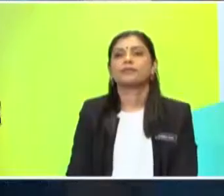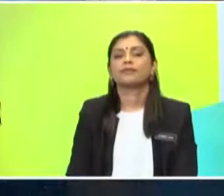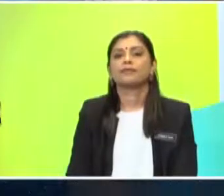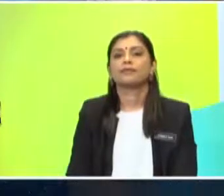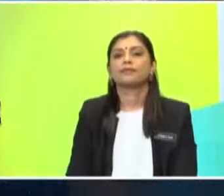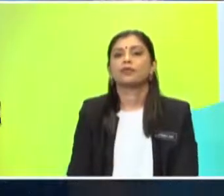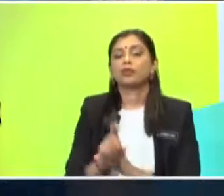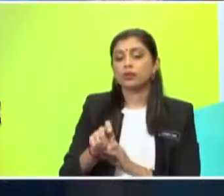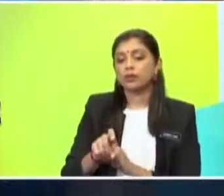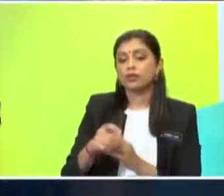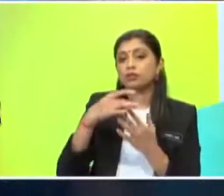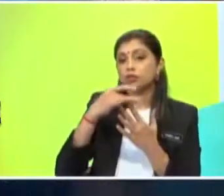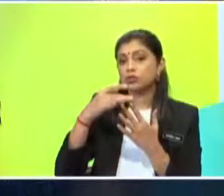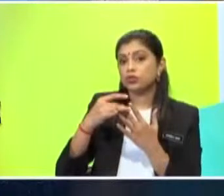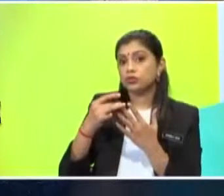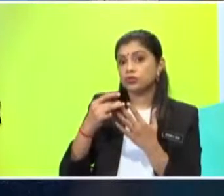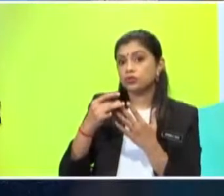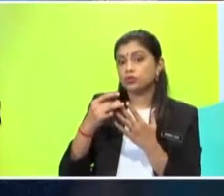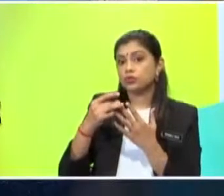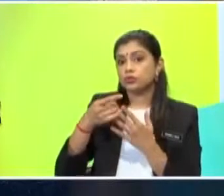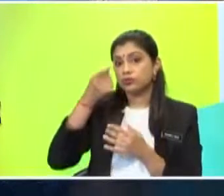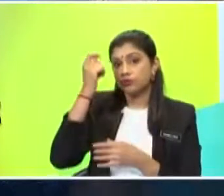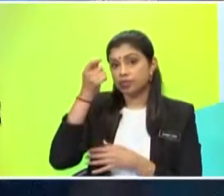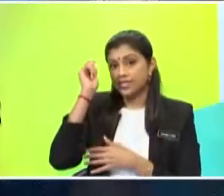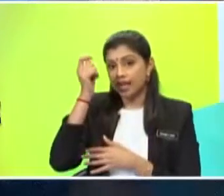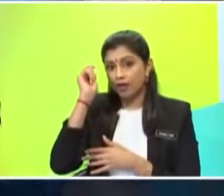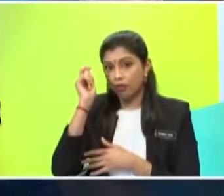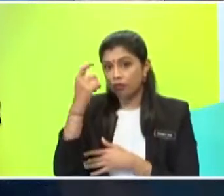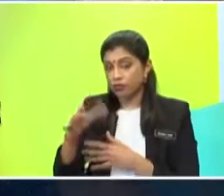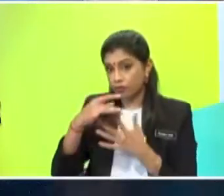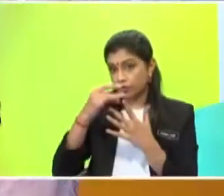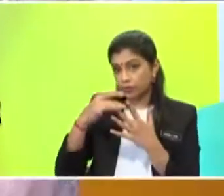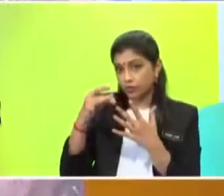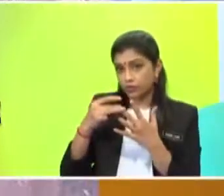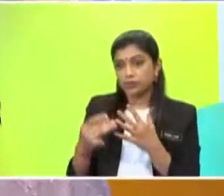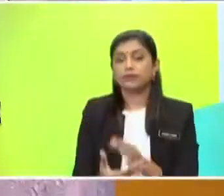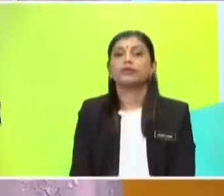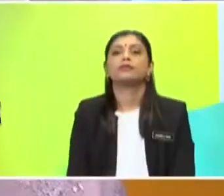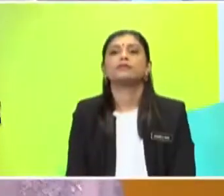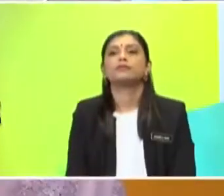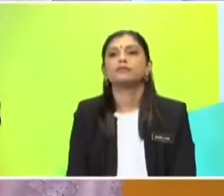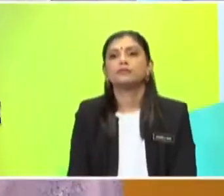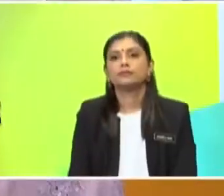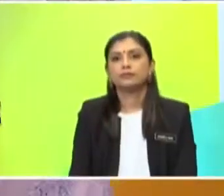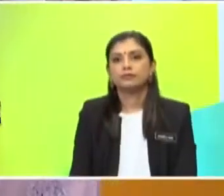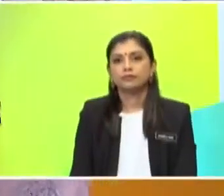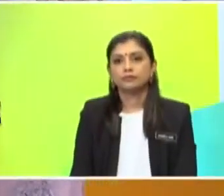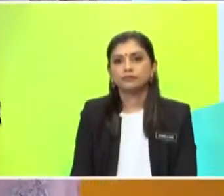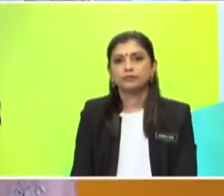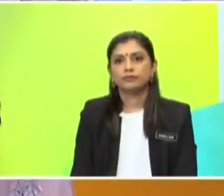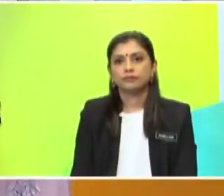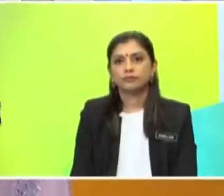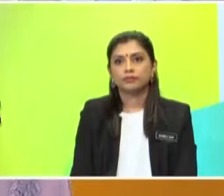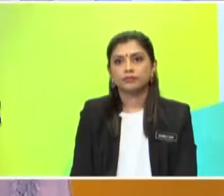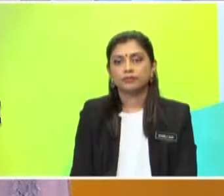any two from the templates that I just shared on the screen. Yes. So who wants to give it a try? Anyone? Opening line for the first situation.